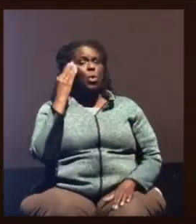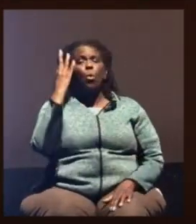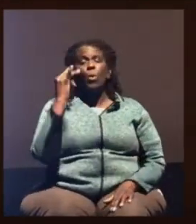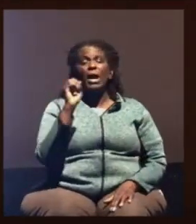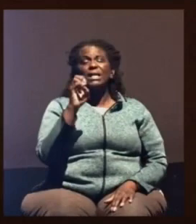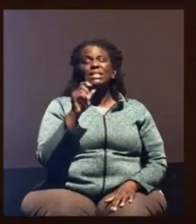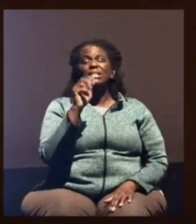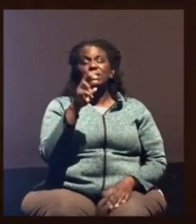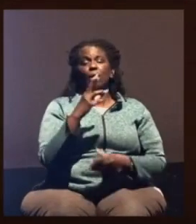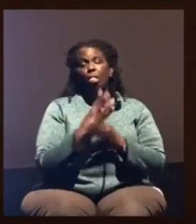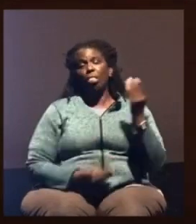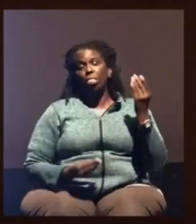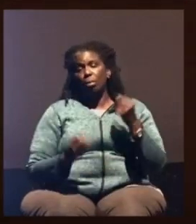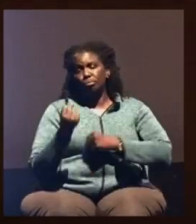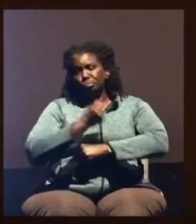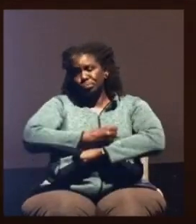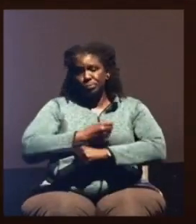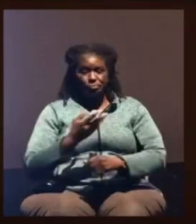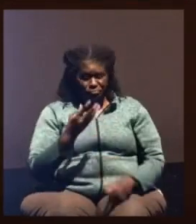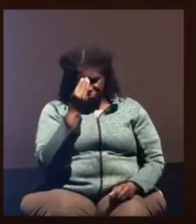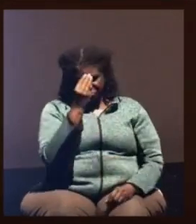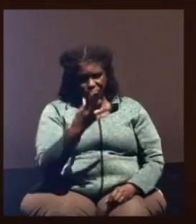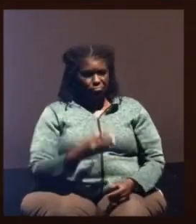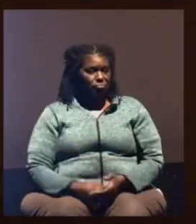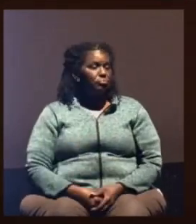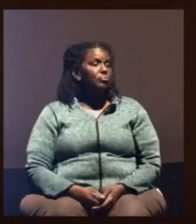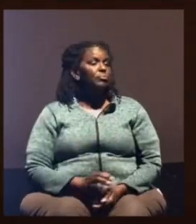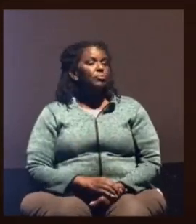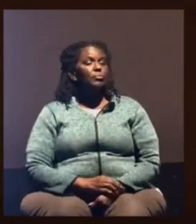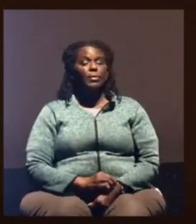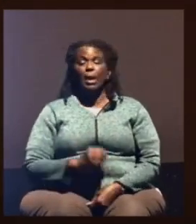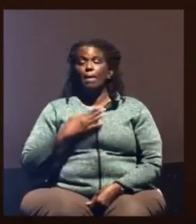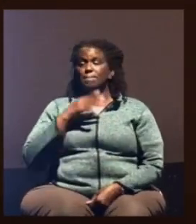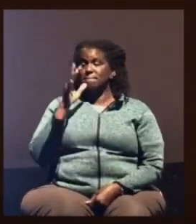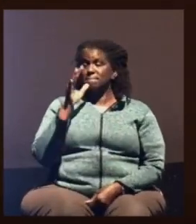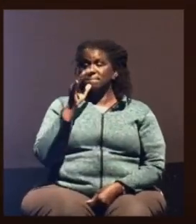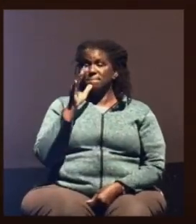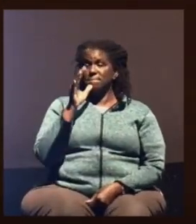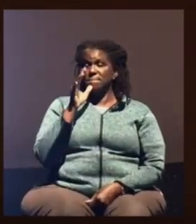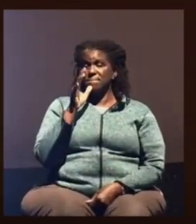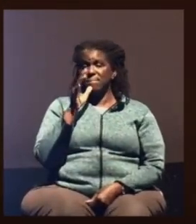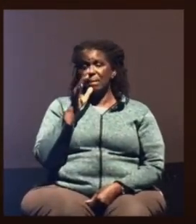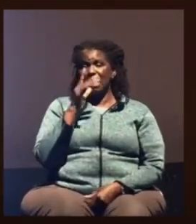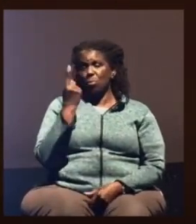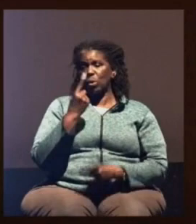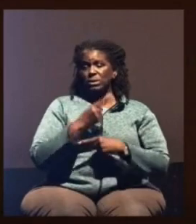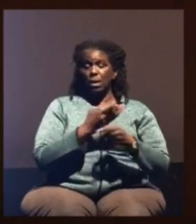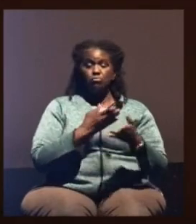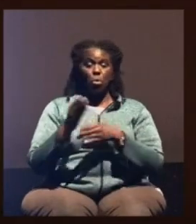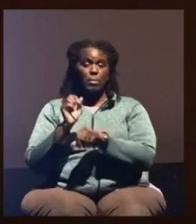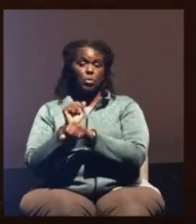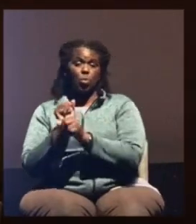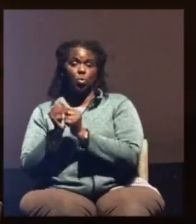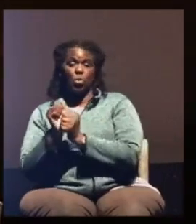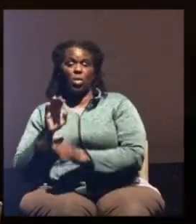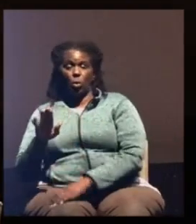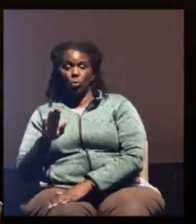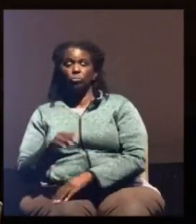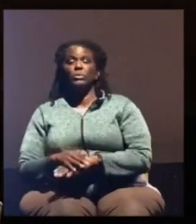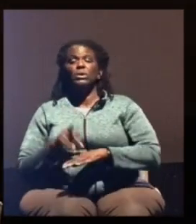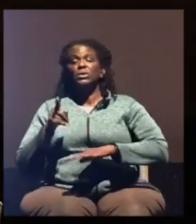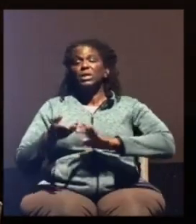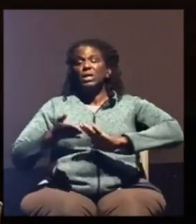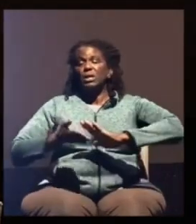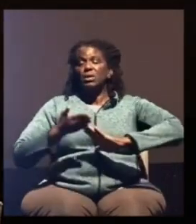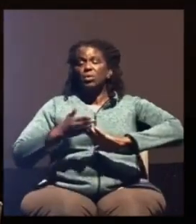you that. Same as plug. But my mom worked for IBM, and she took me to work with her one night, and she ran